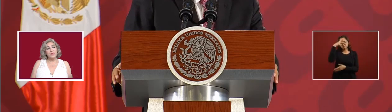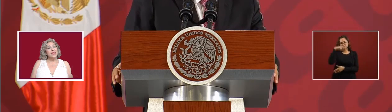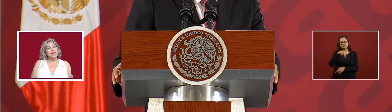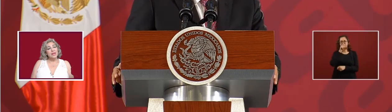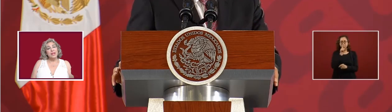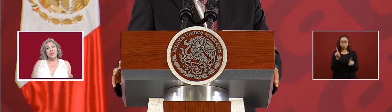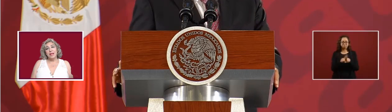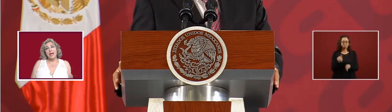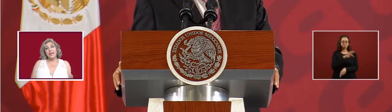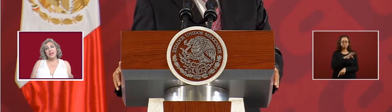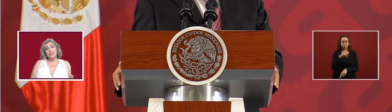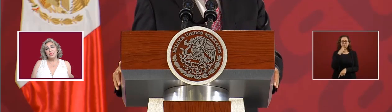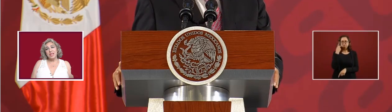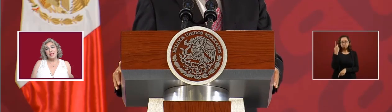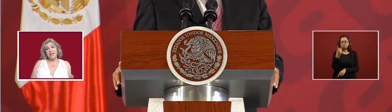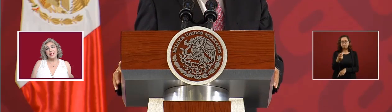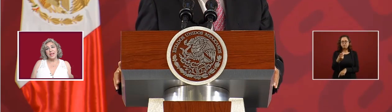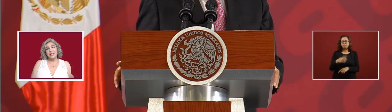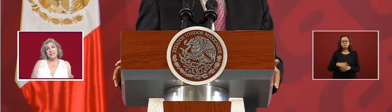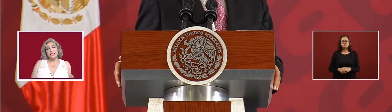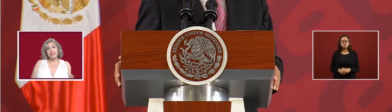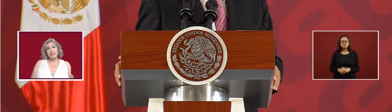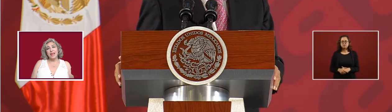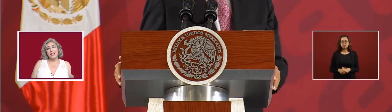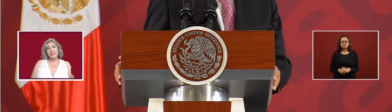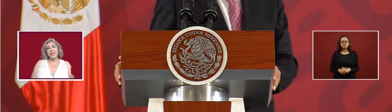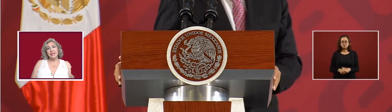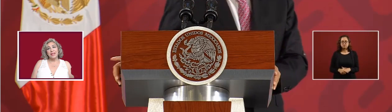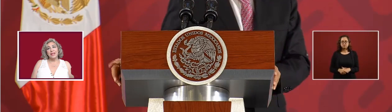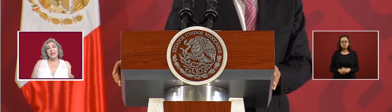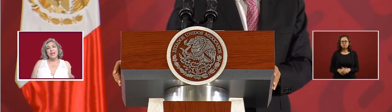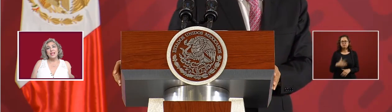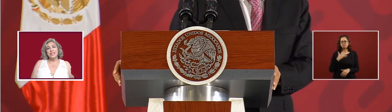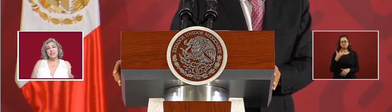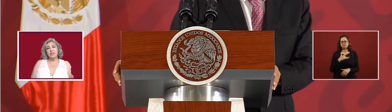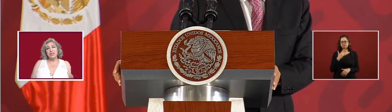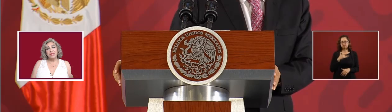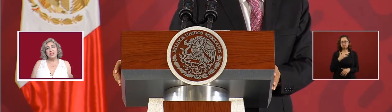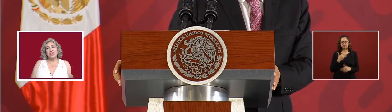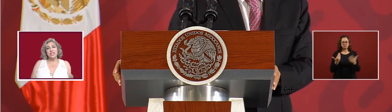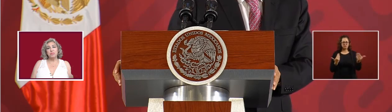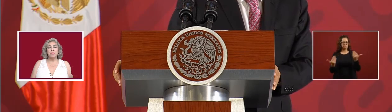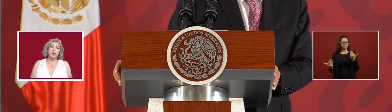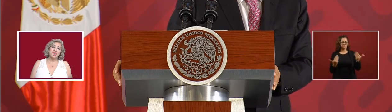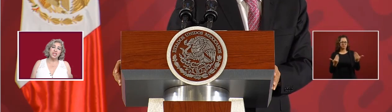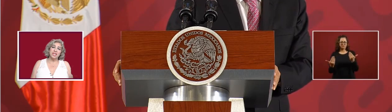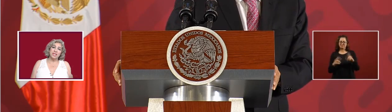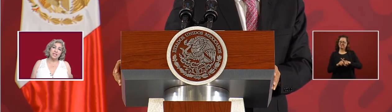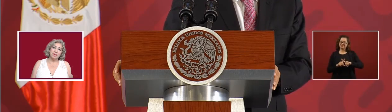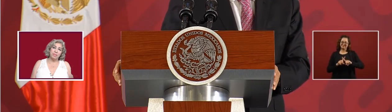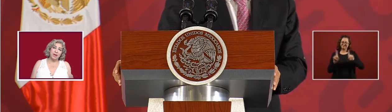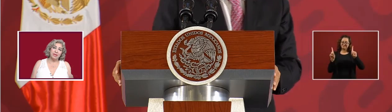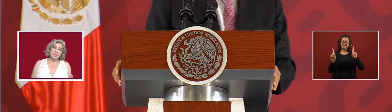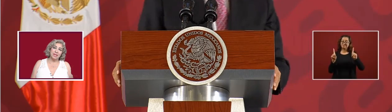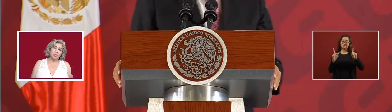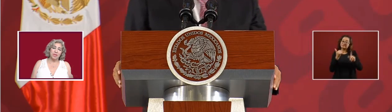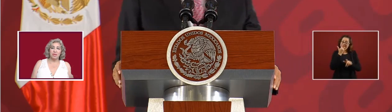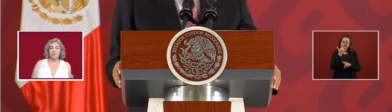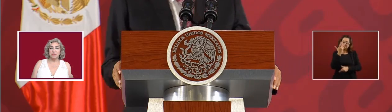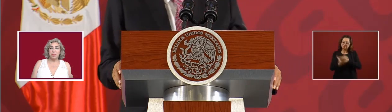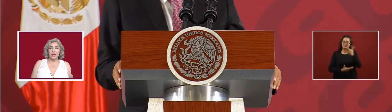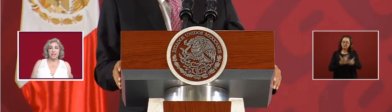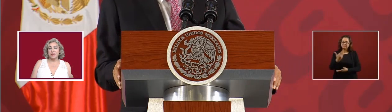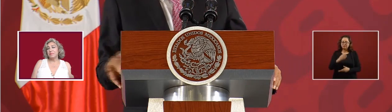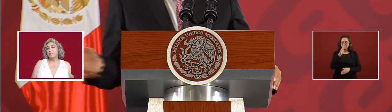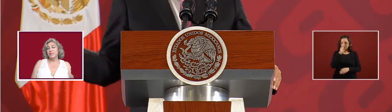that. I can also say in that case that I think it's disproportionate, this comparison with